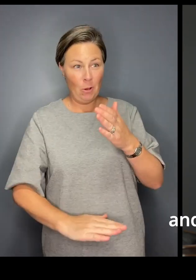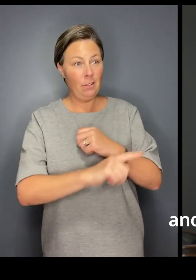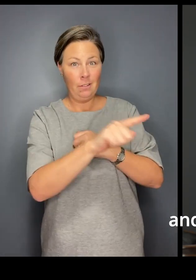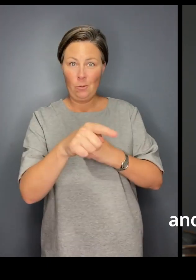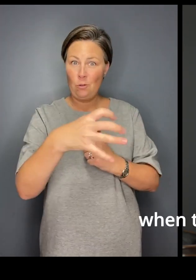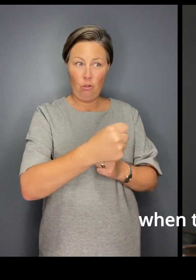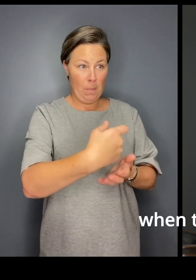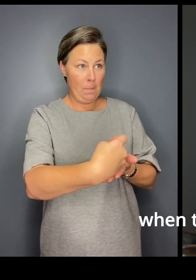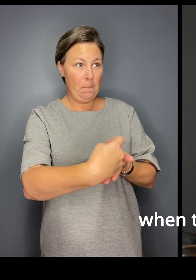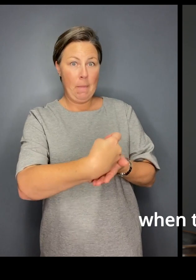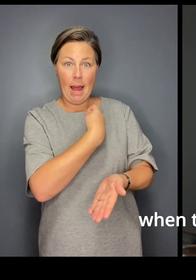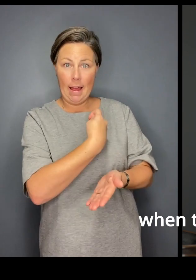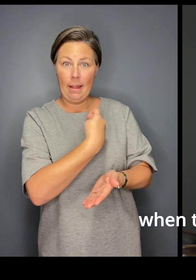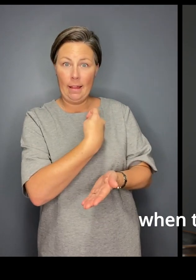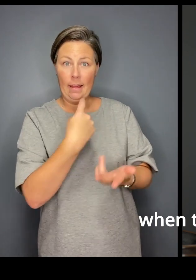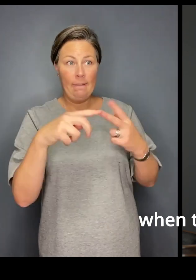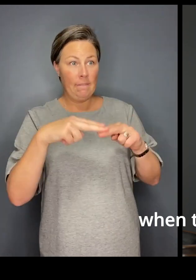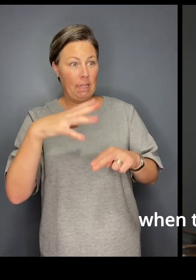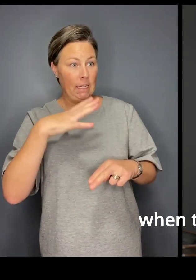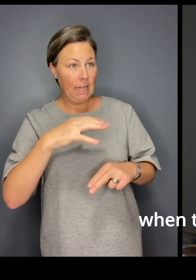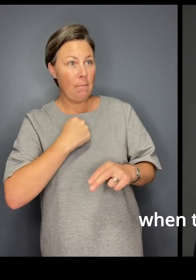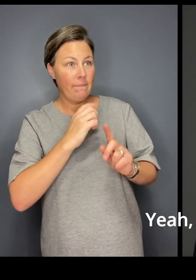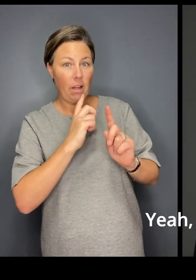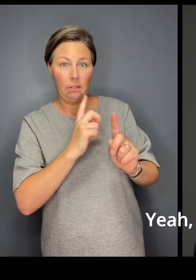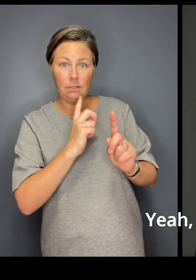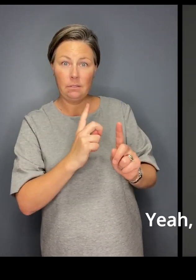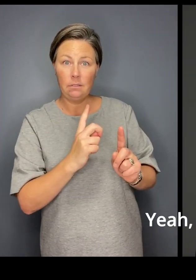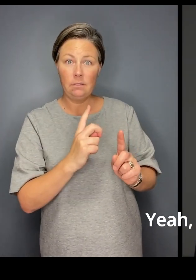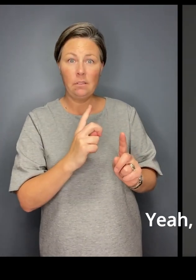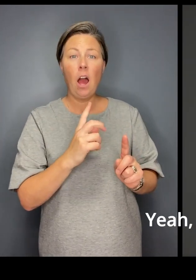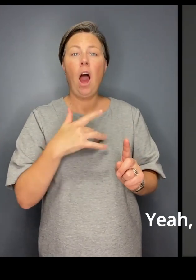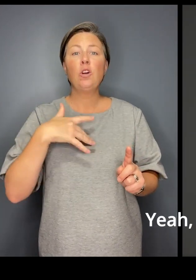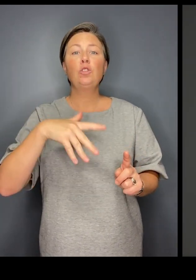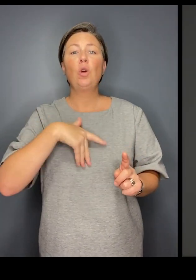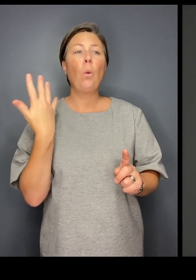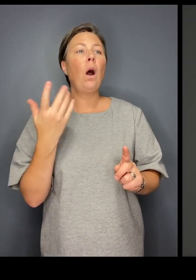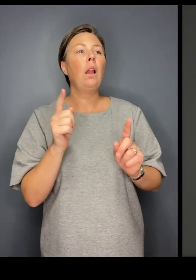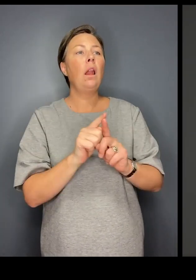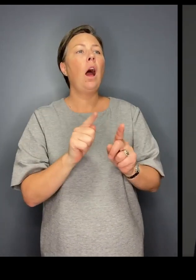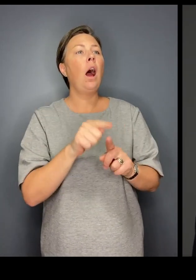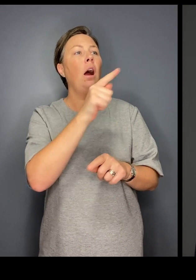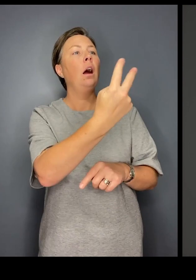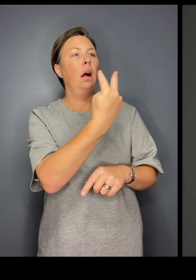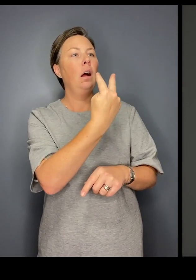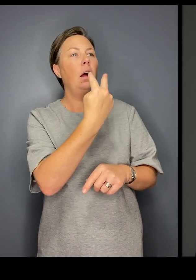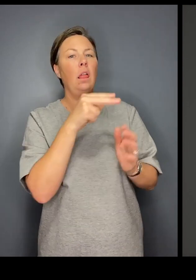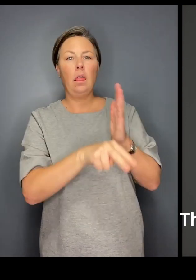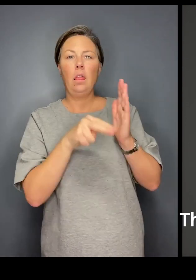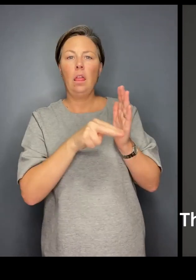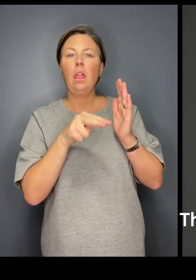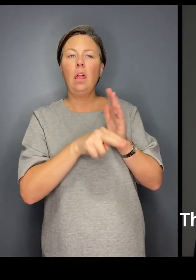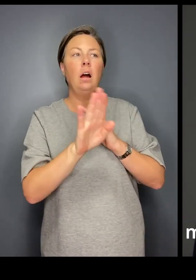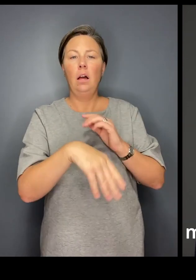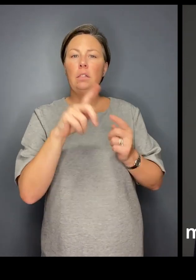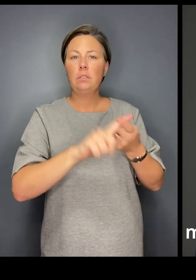remunerated when that expertise is being utilised. Yeah, it's not a tokenistic thing, it's not a checkbox. You actually listen and you're involved, they're